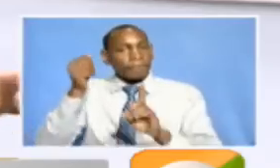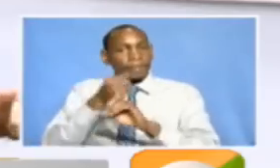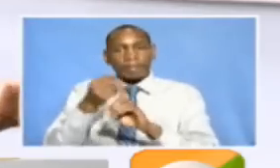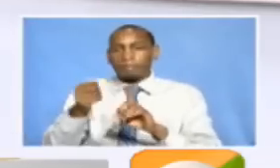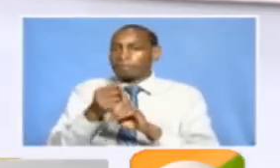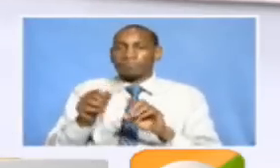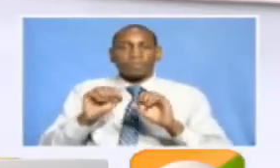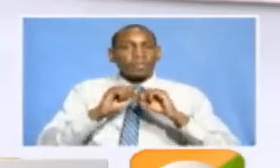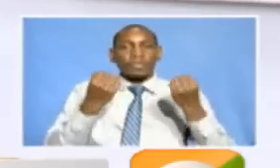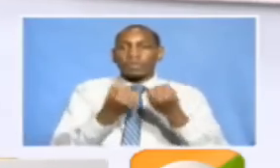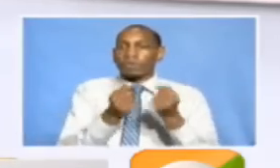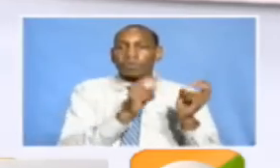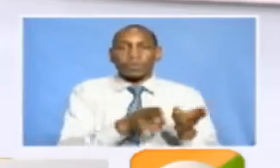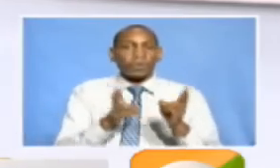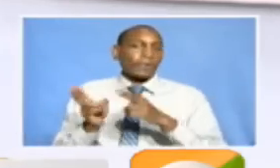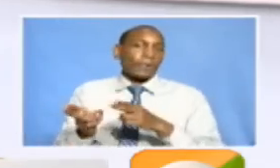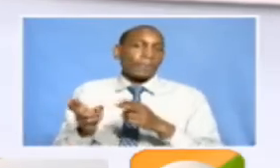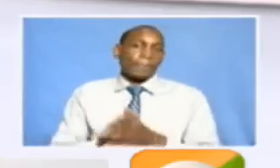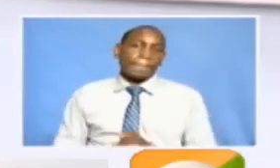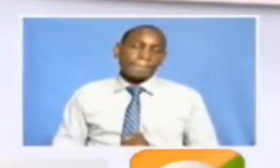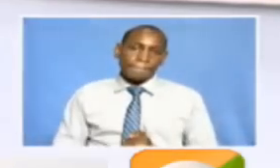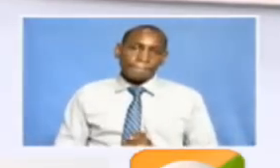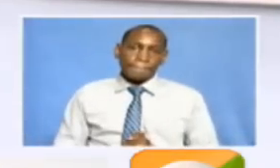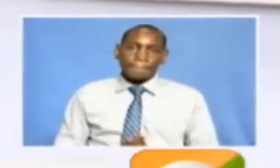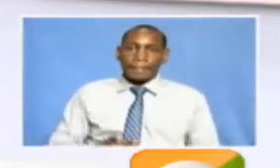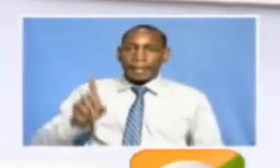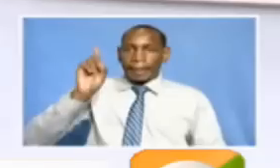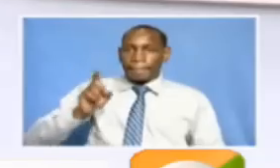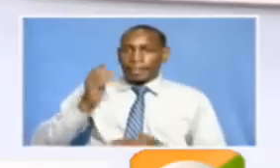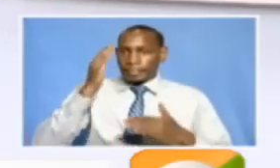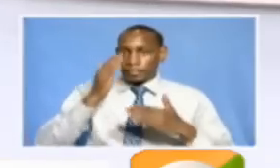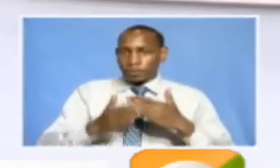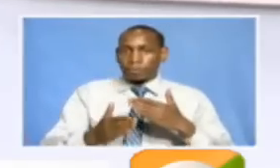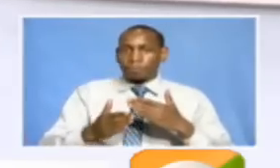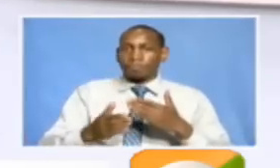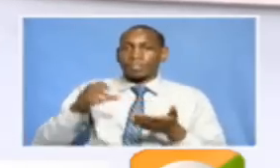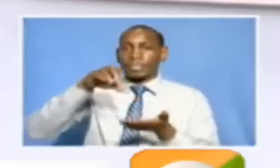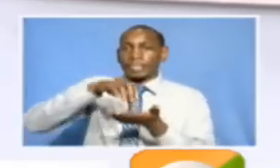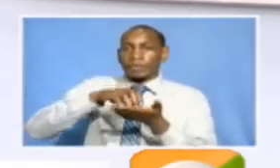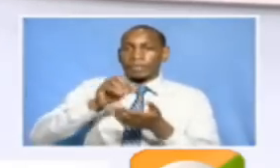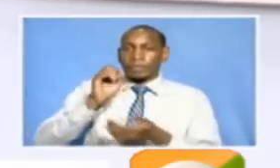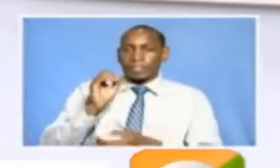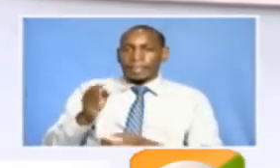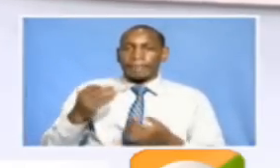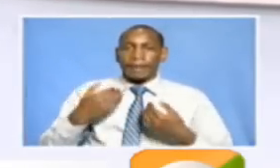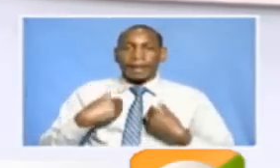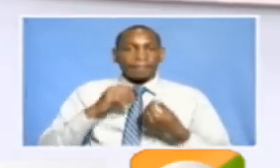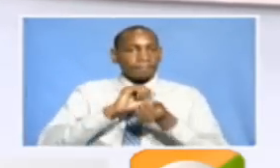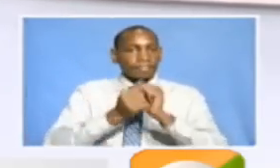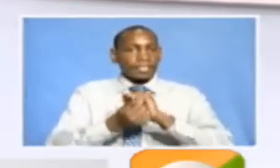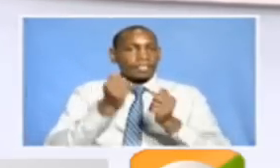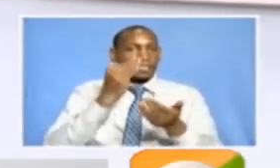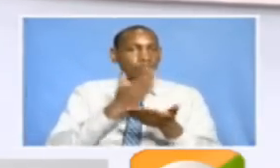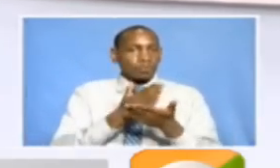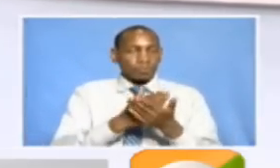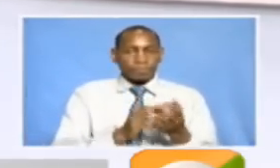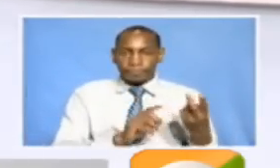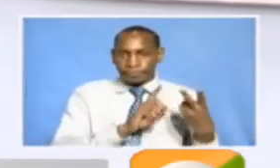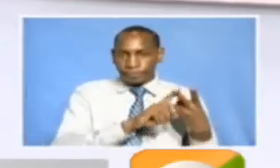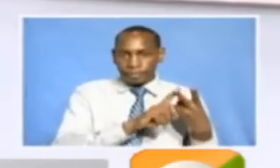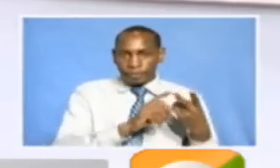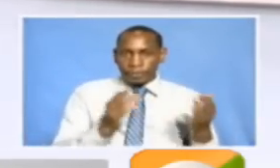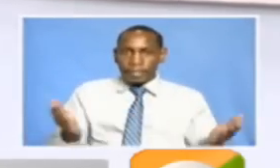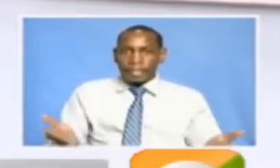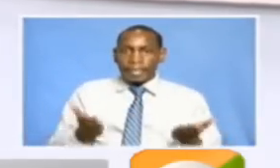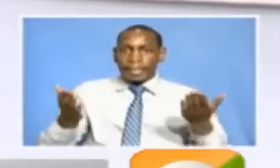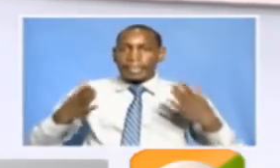a social norm. That's the way it should be. That's the norm. So we have to stop this cycle if we're ever going to have a change. Secondly, we need to encourage